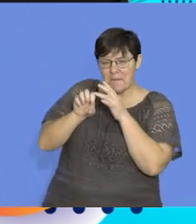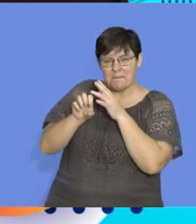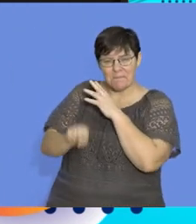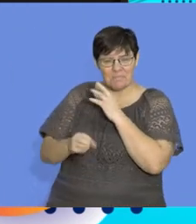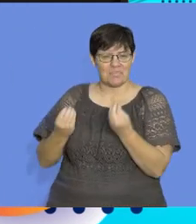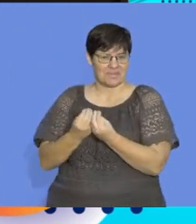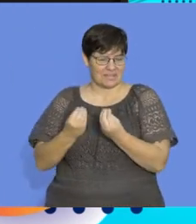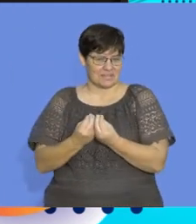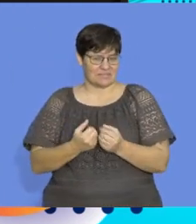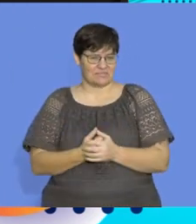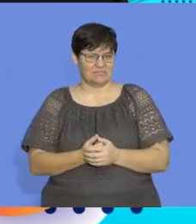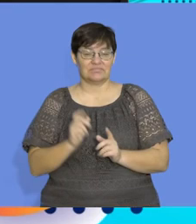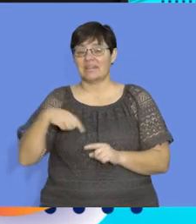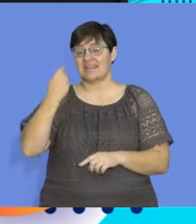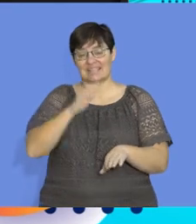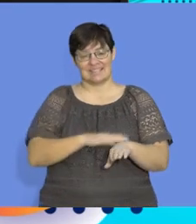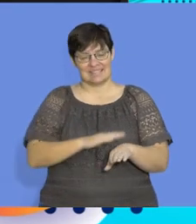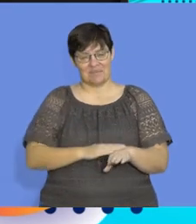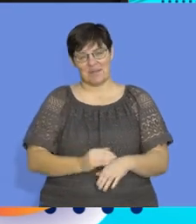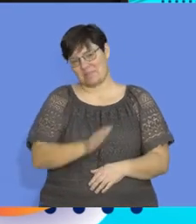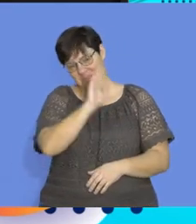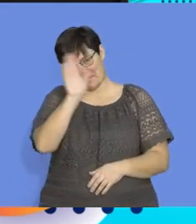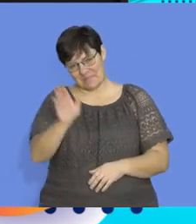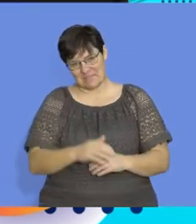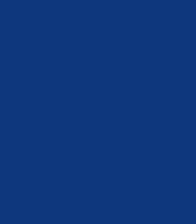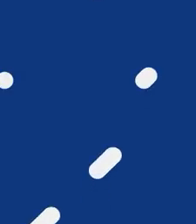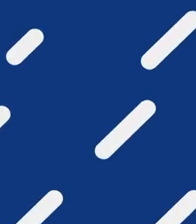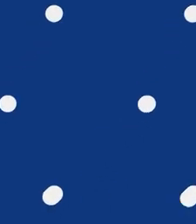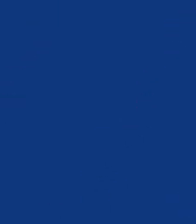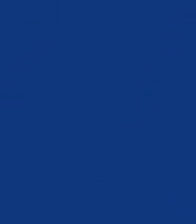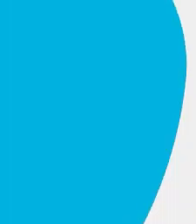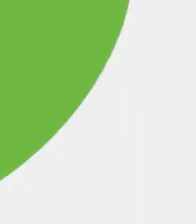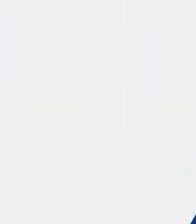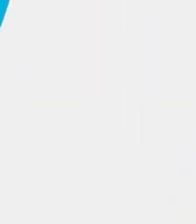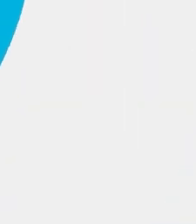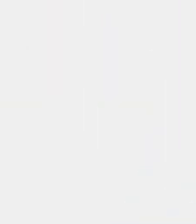all the things we spoke about. Until next time, cherry bye.